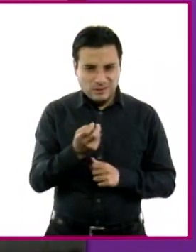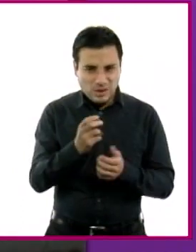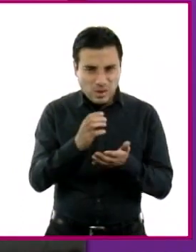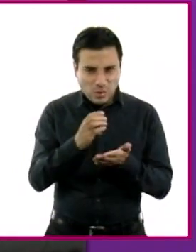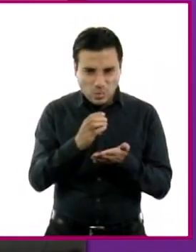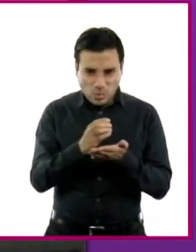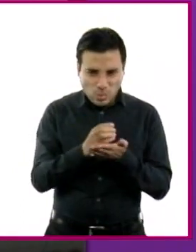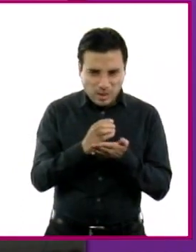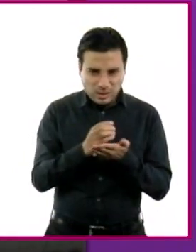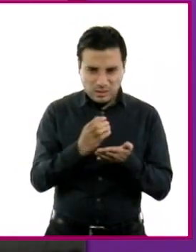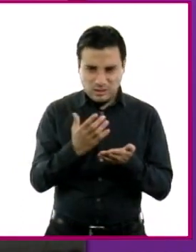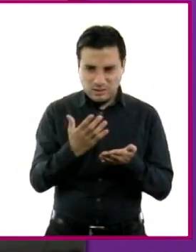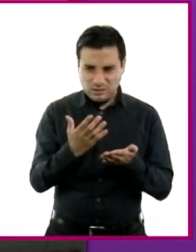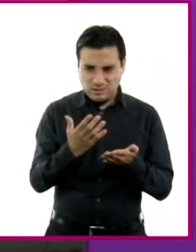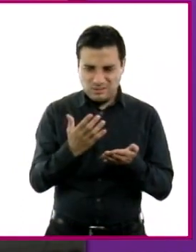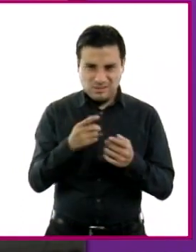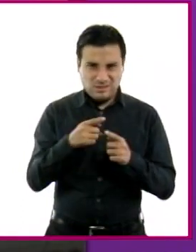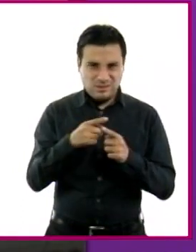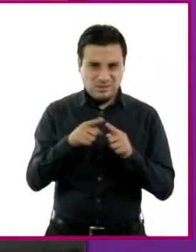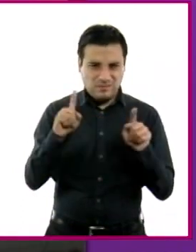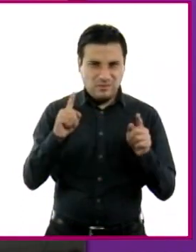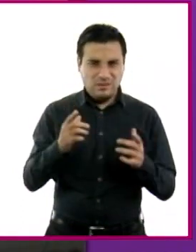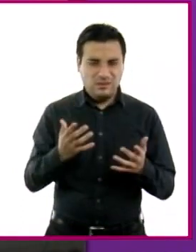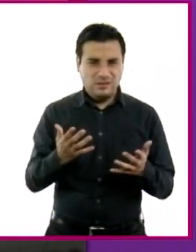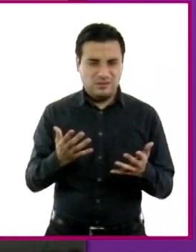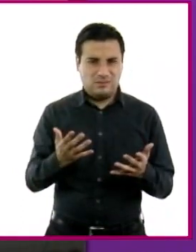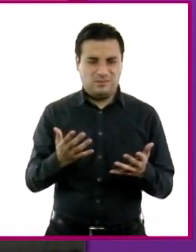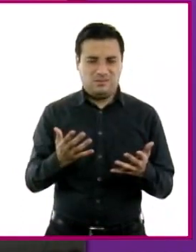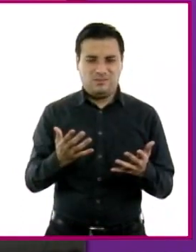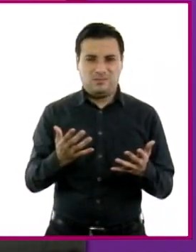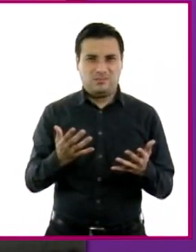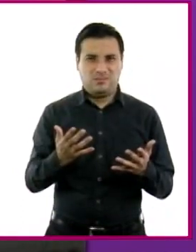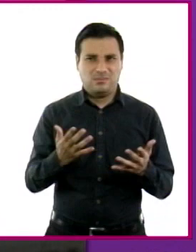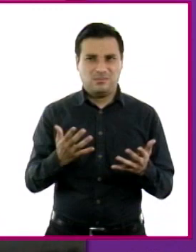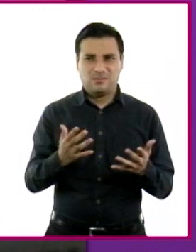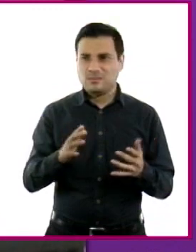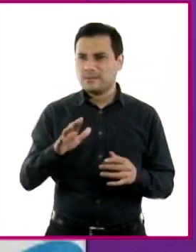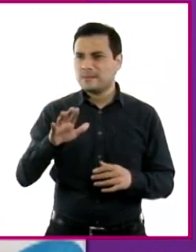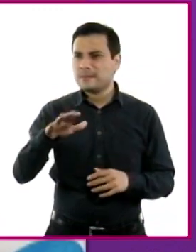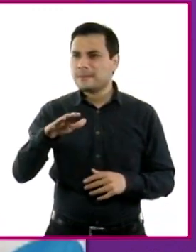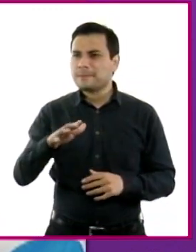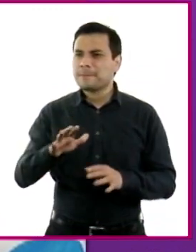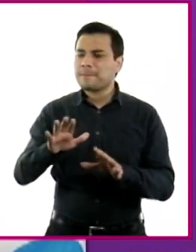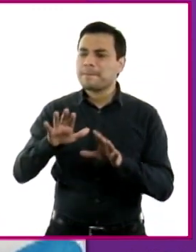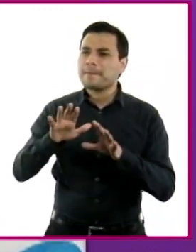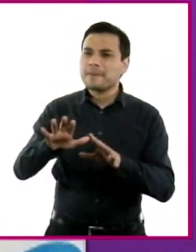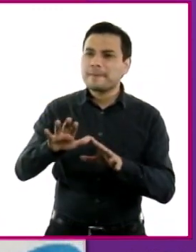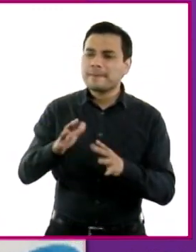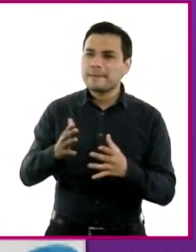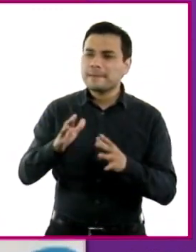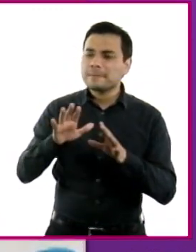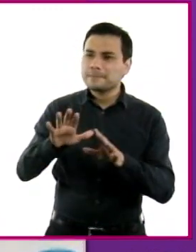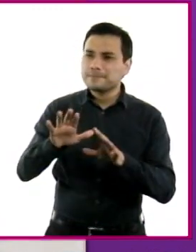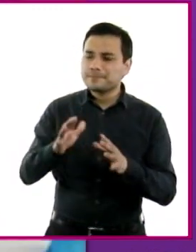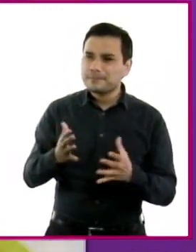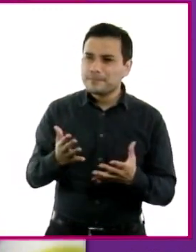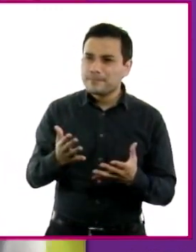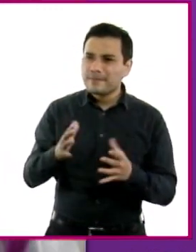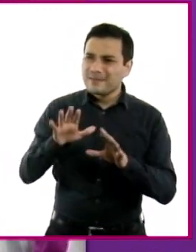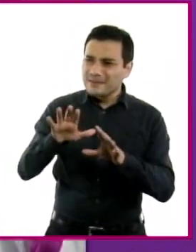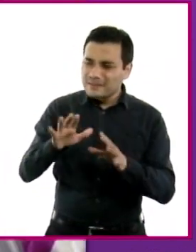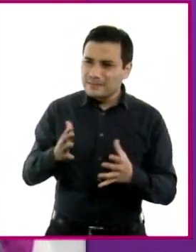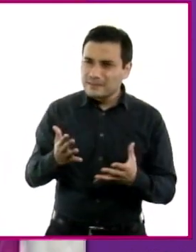is different. Mr. Toot. Mr. Toot.